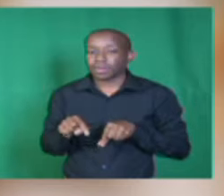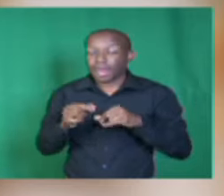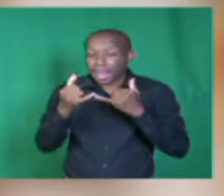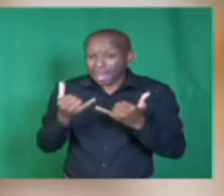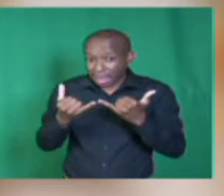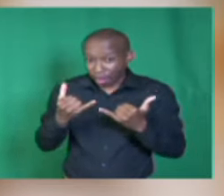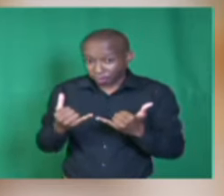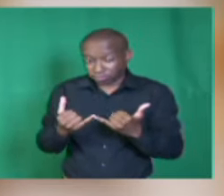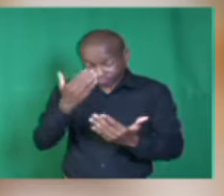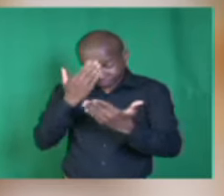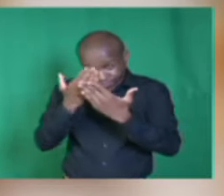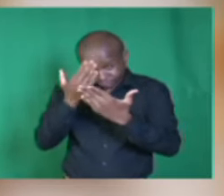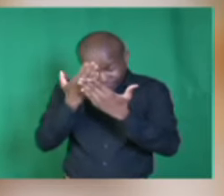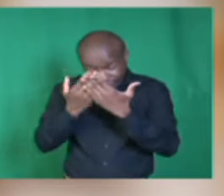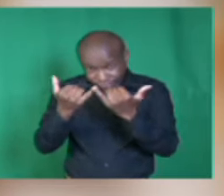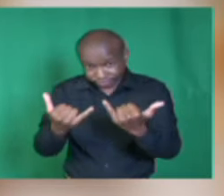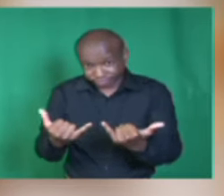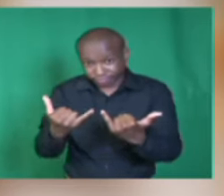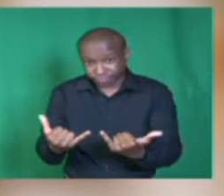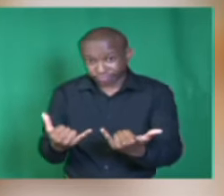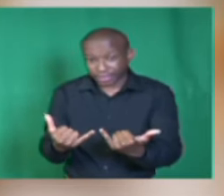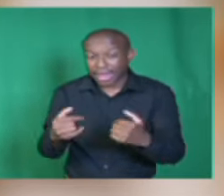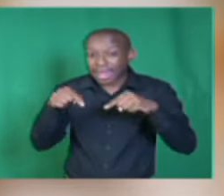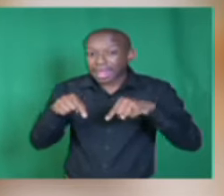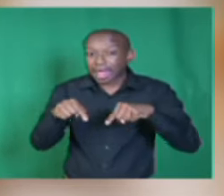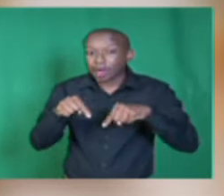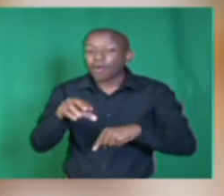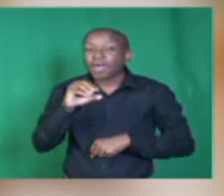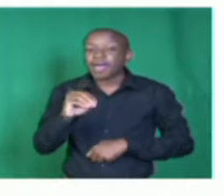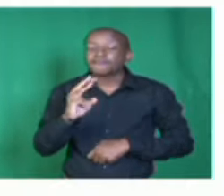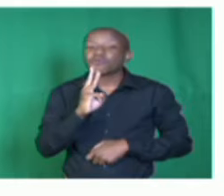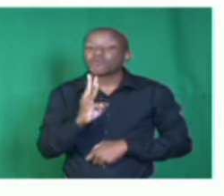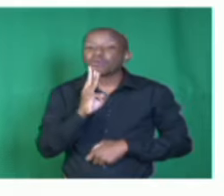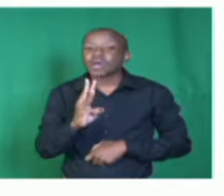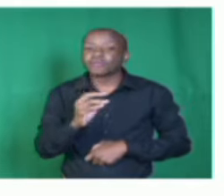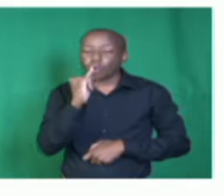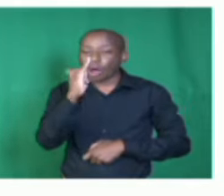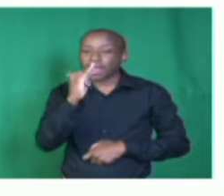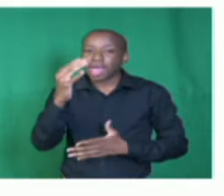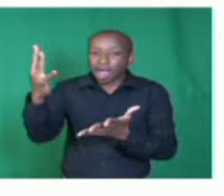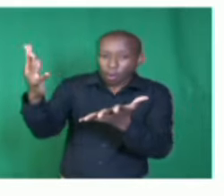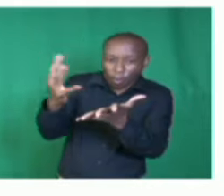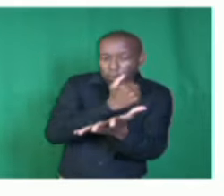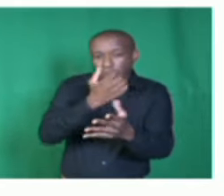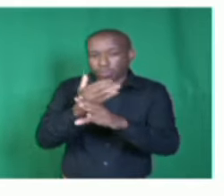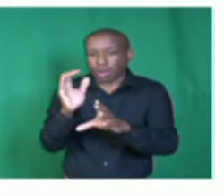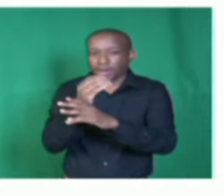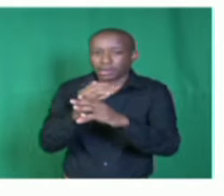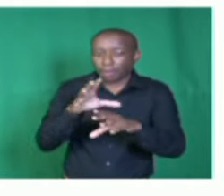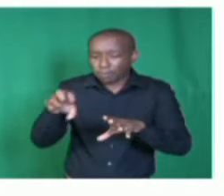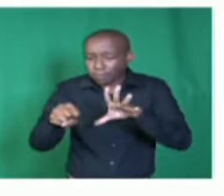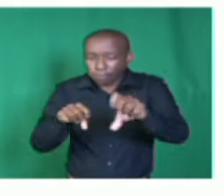Now let's go. We're going to look at the keywords that are there. It's colonialism, scramble,